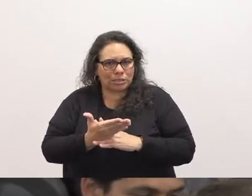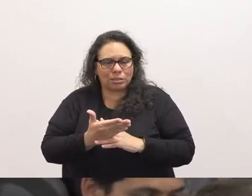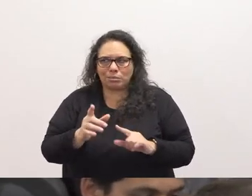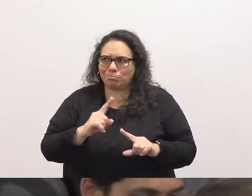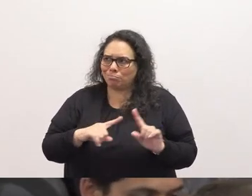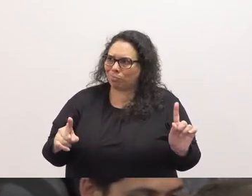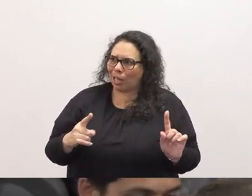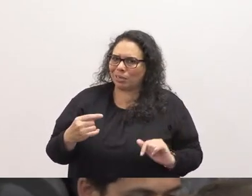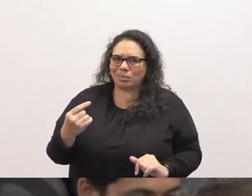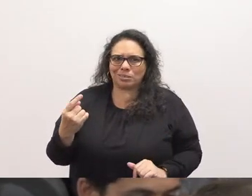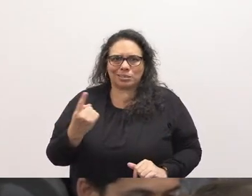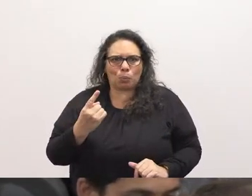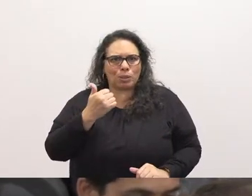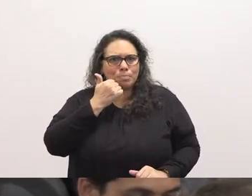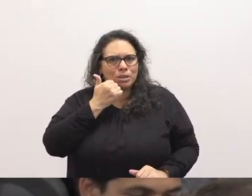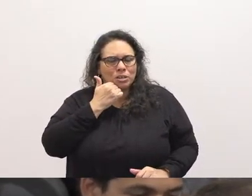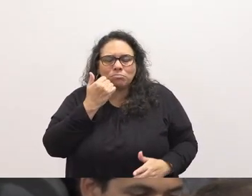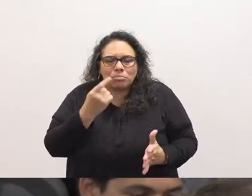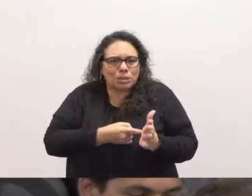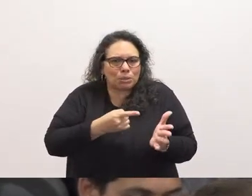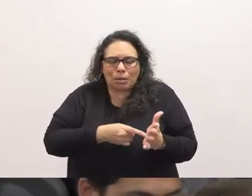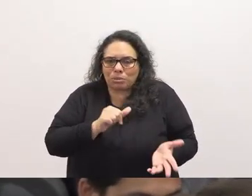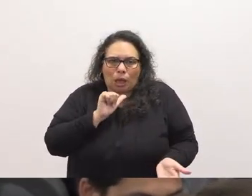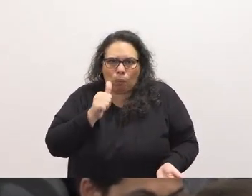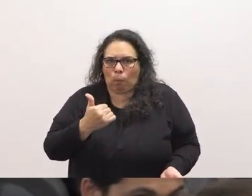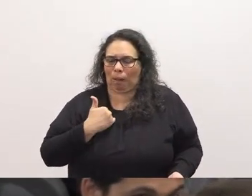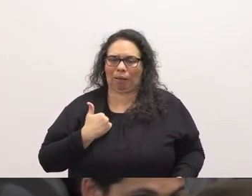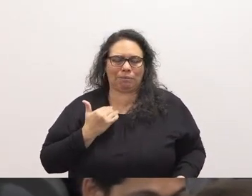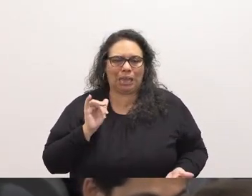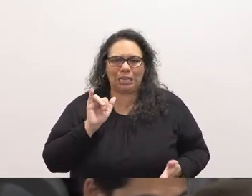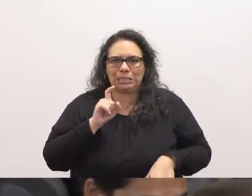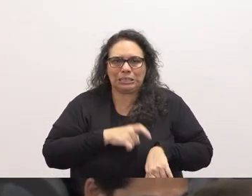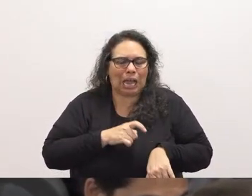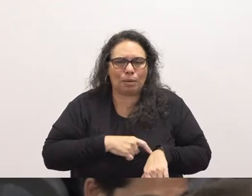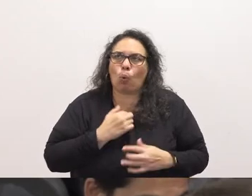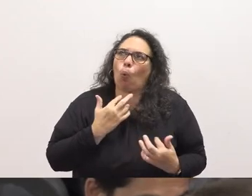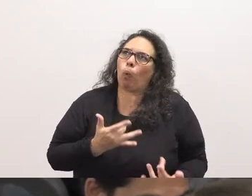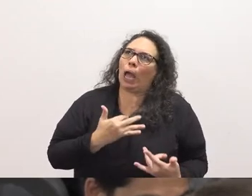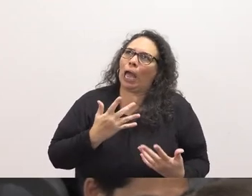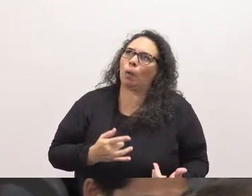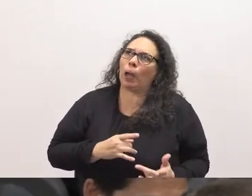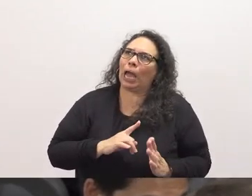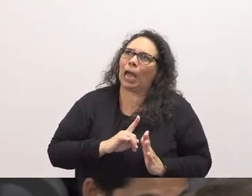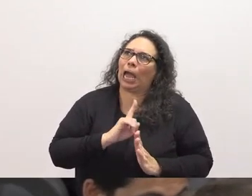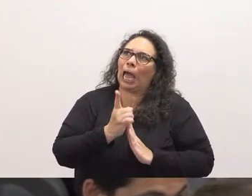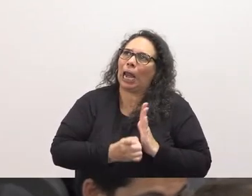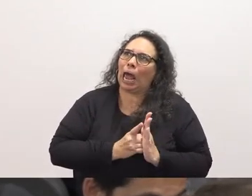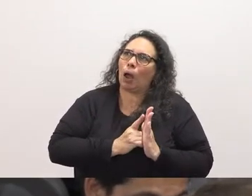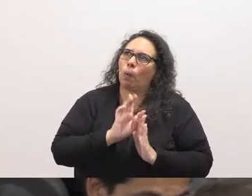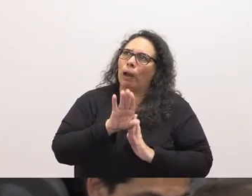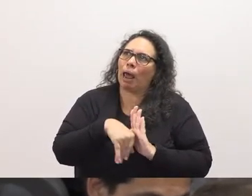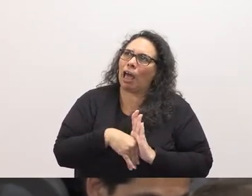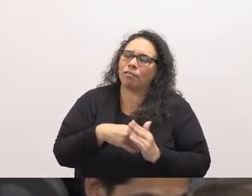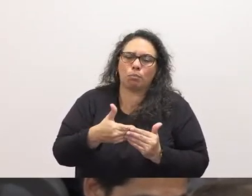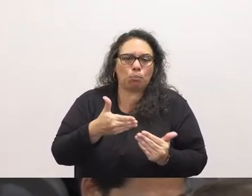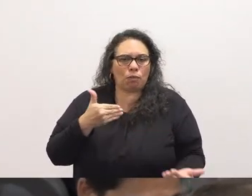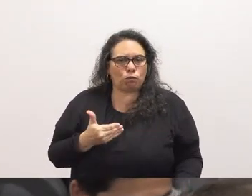as someone with a period, sometimes I don't have the luxury of waiting these hour and a half long classes before going to the